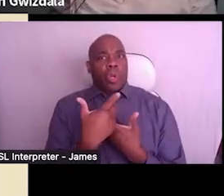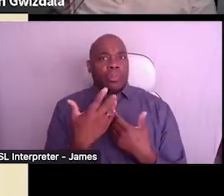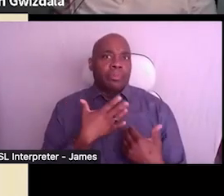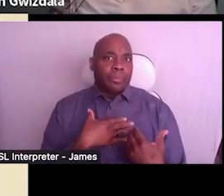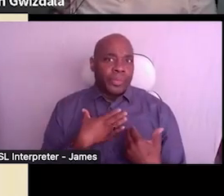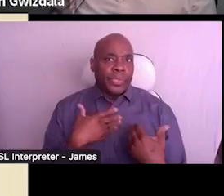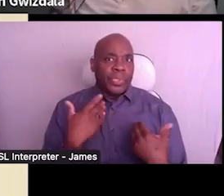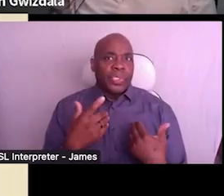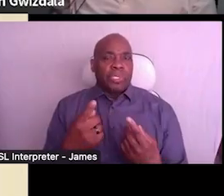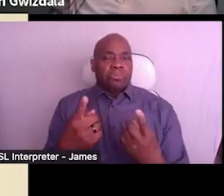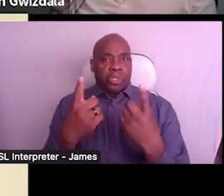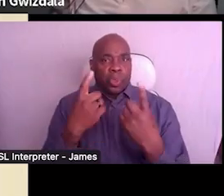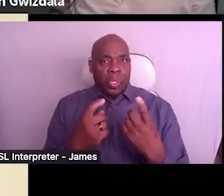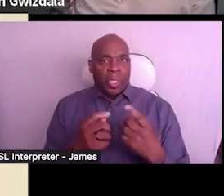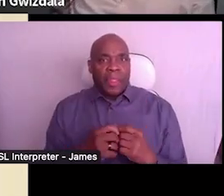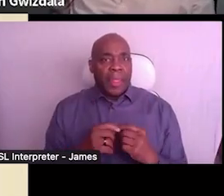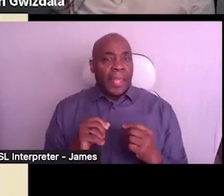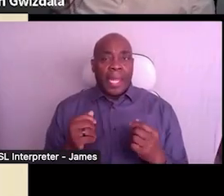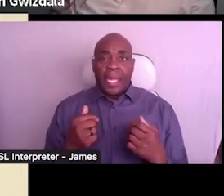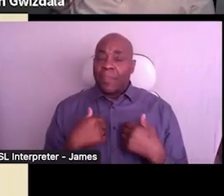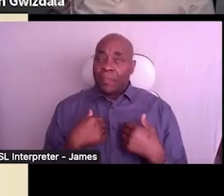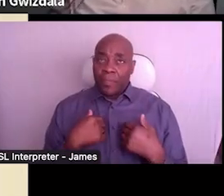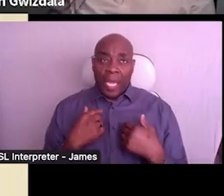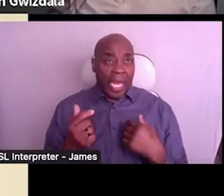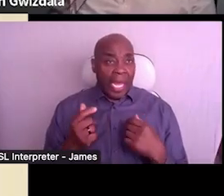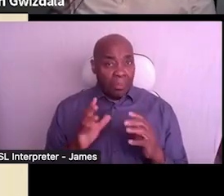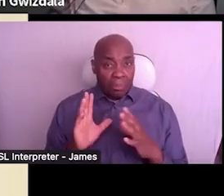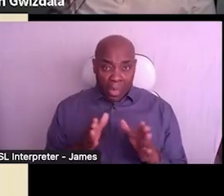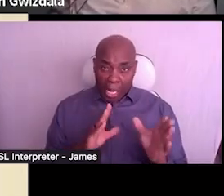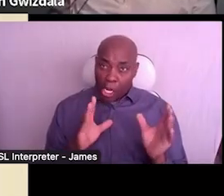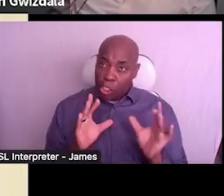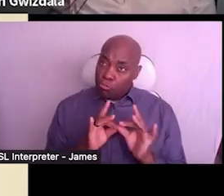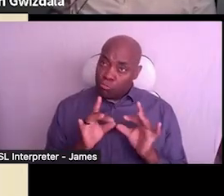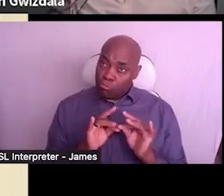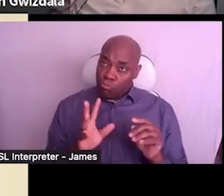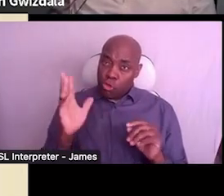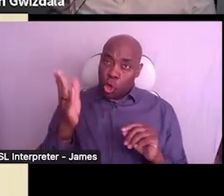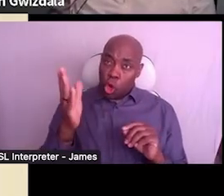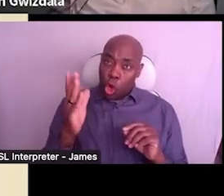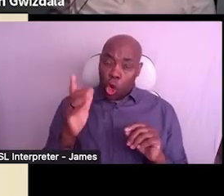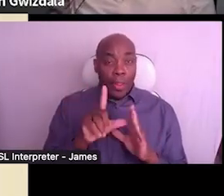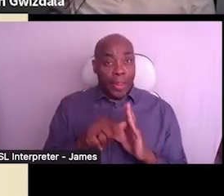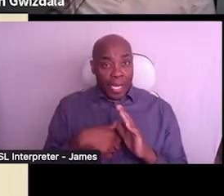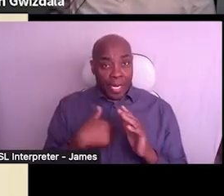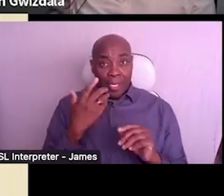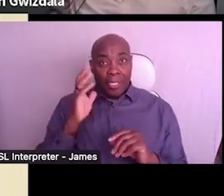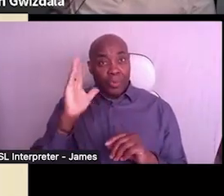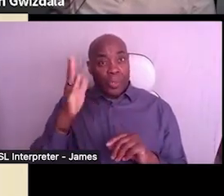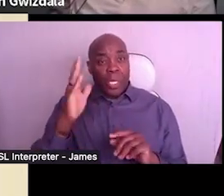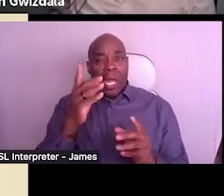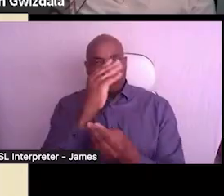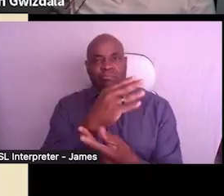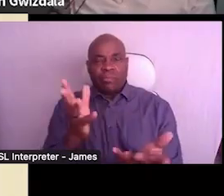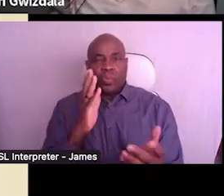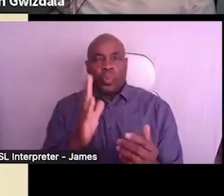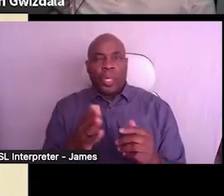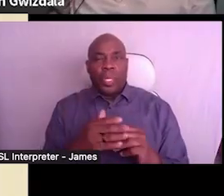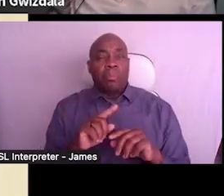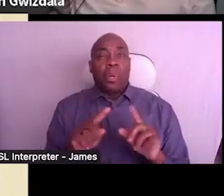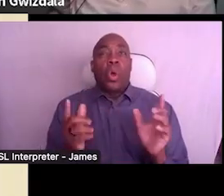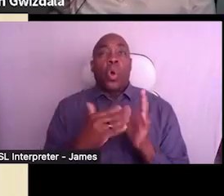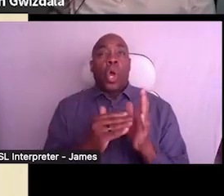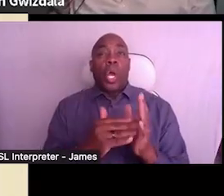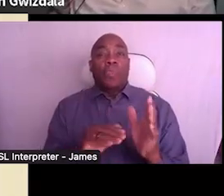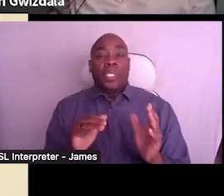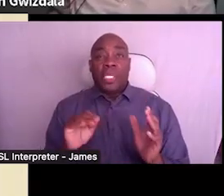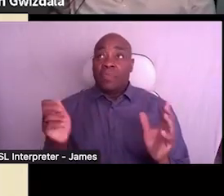your question. If it's something I'm going to talk about a little bit later in my presentation, I'll let you know that. But I know that many times,